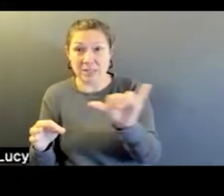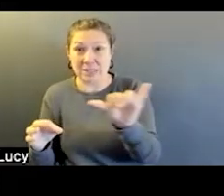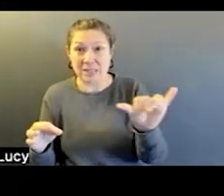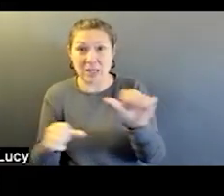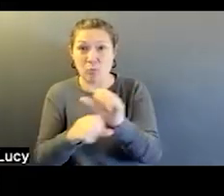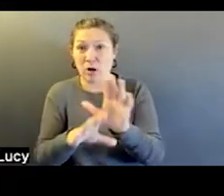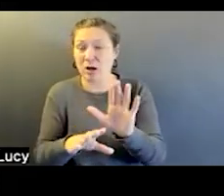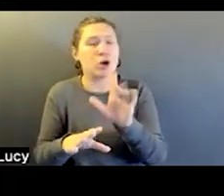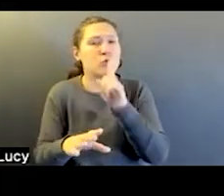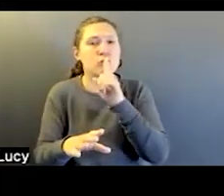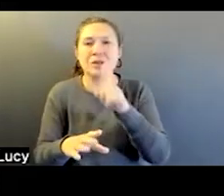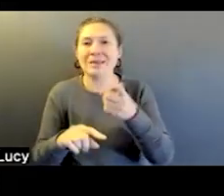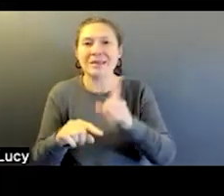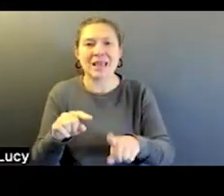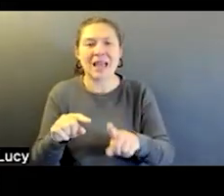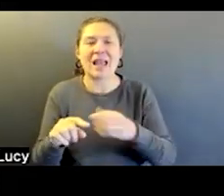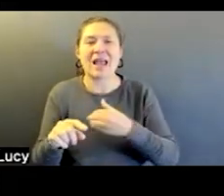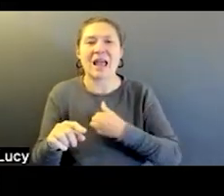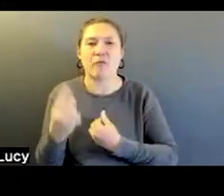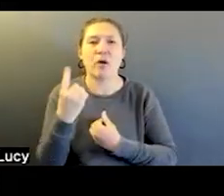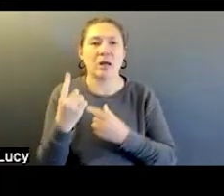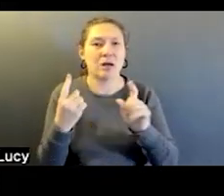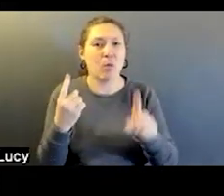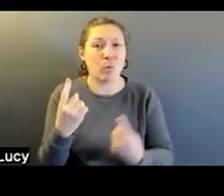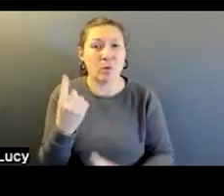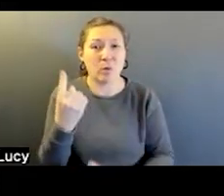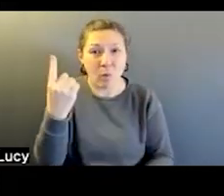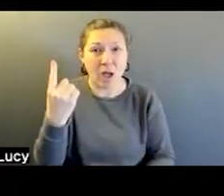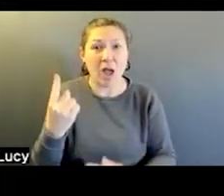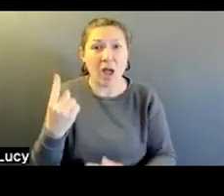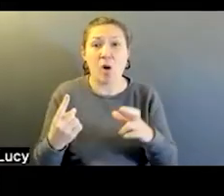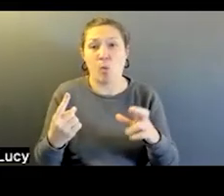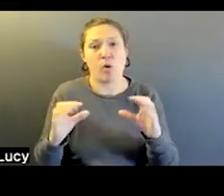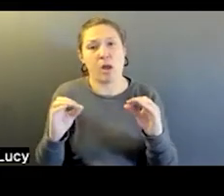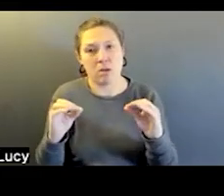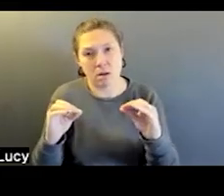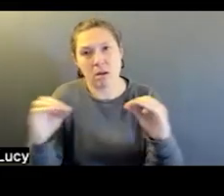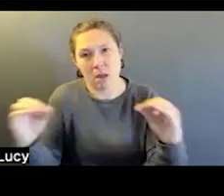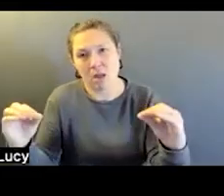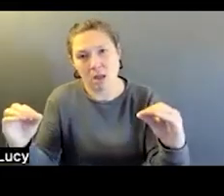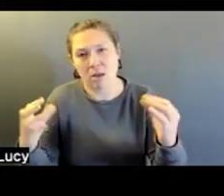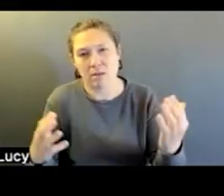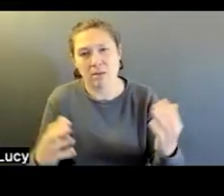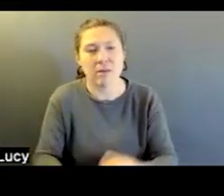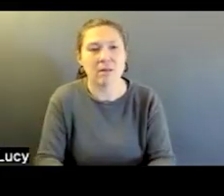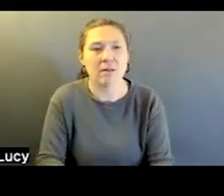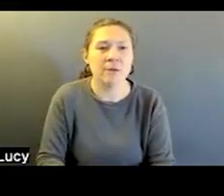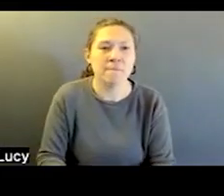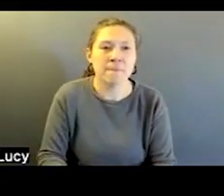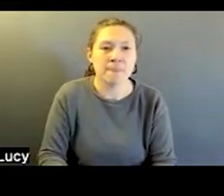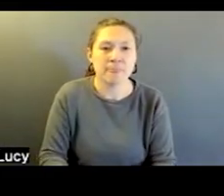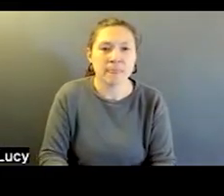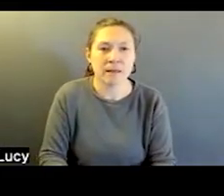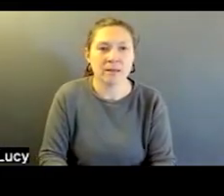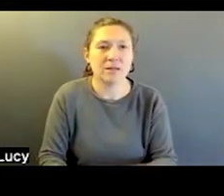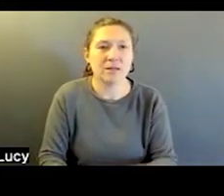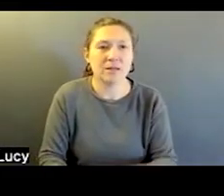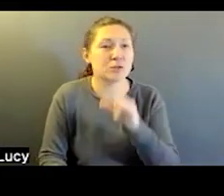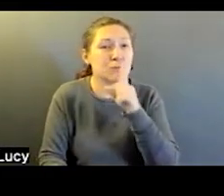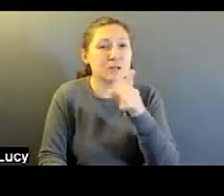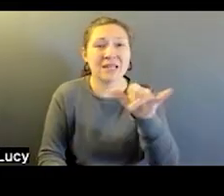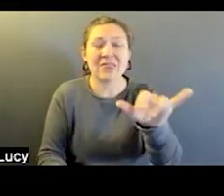1, or maybe no one of them if the solution is different. This is a mathematical